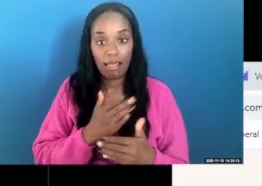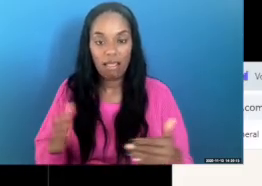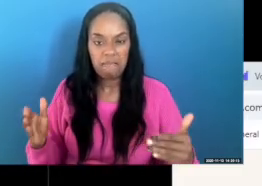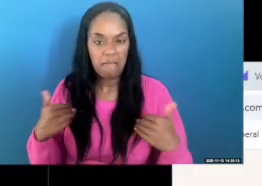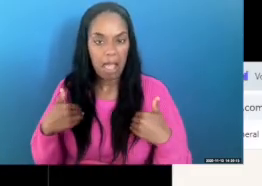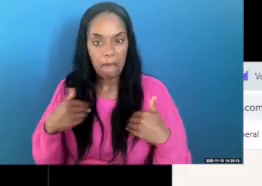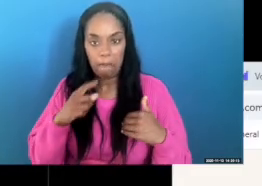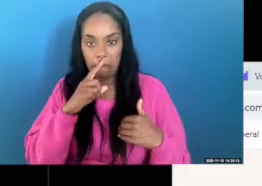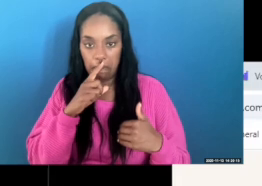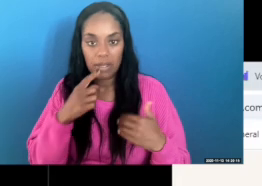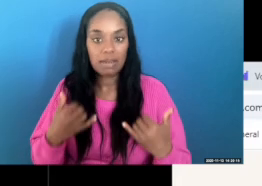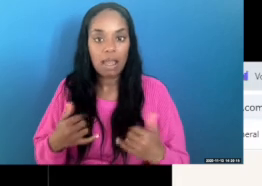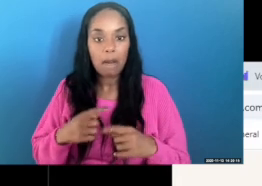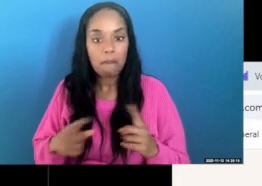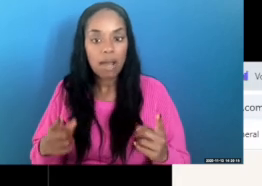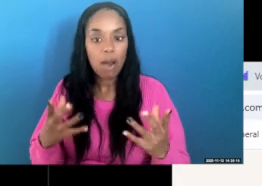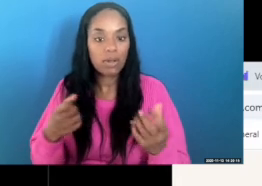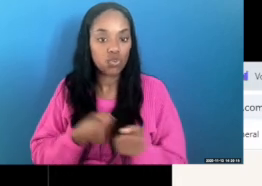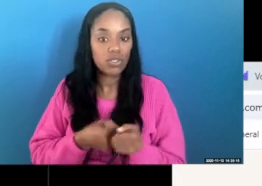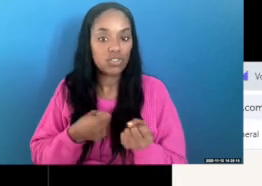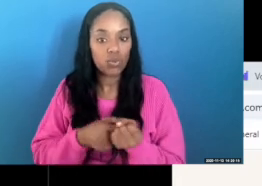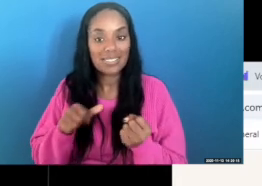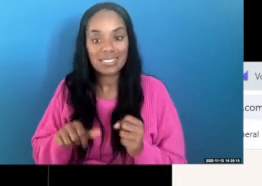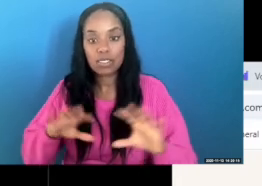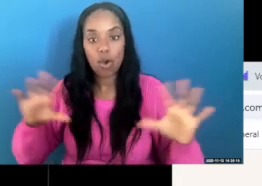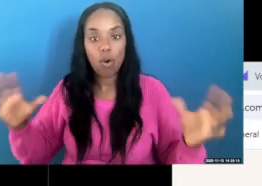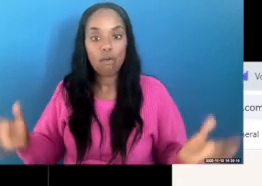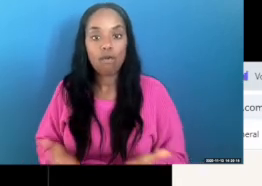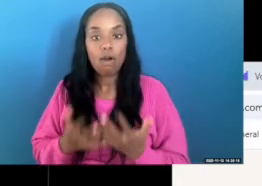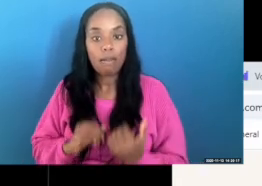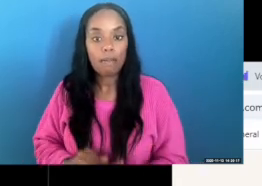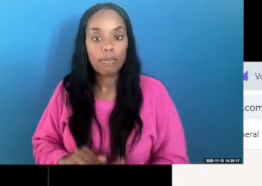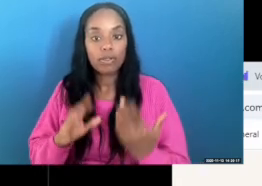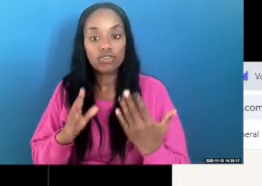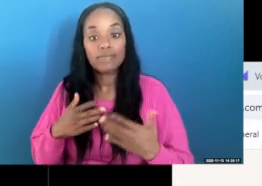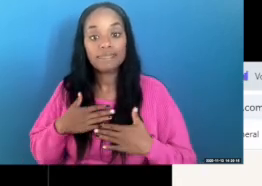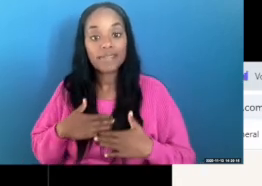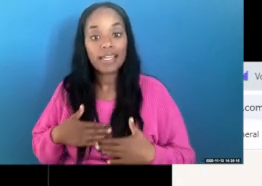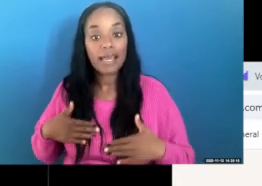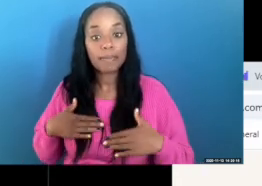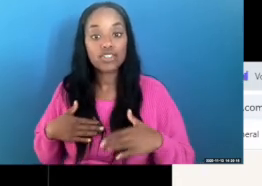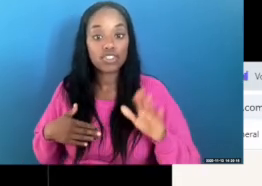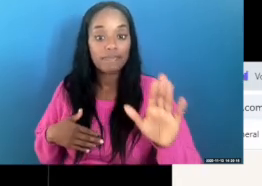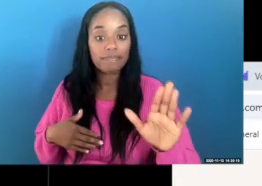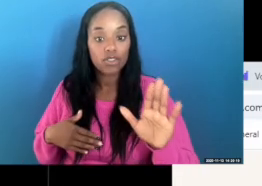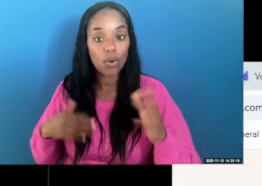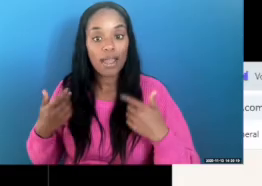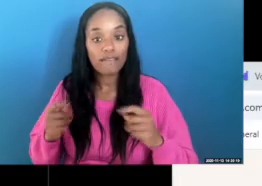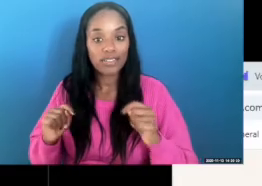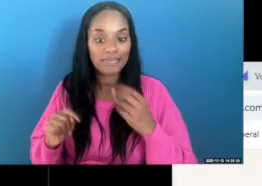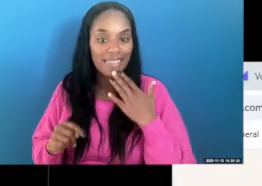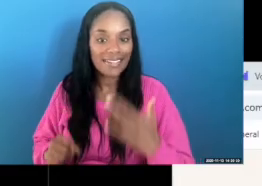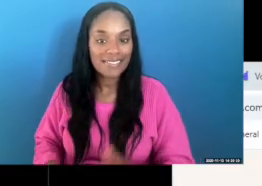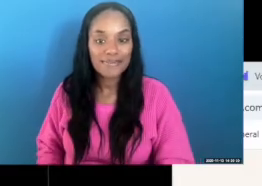endorse what some of the other folks have said, we can always use more when we're looking at the speed and scale. So this